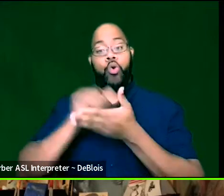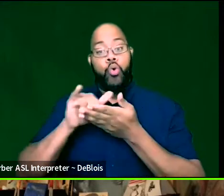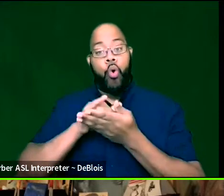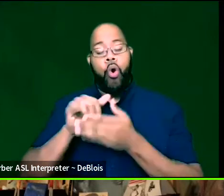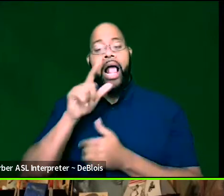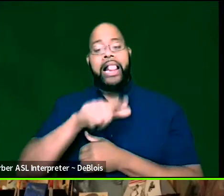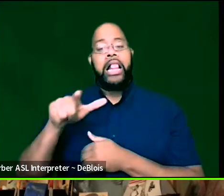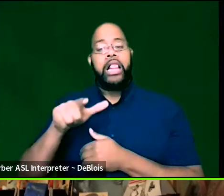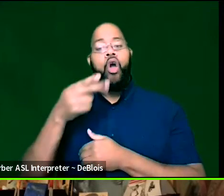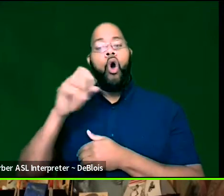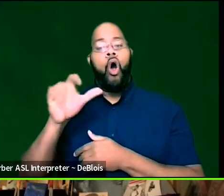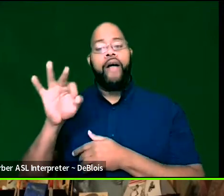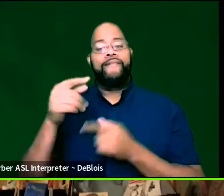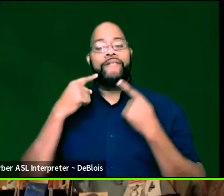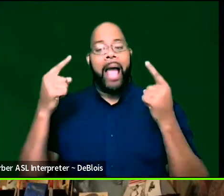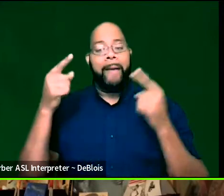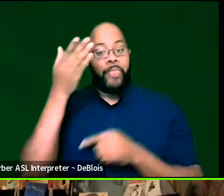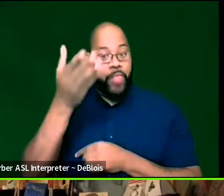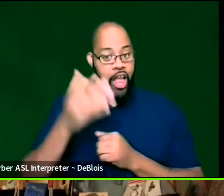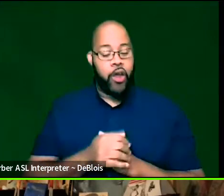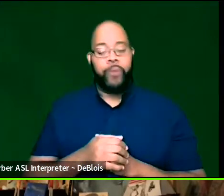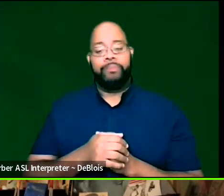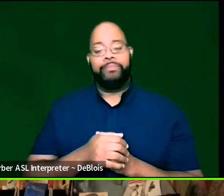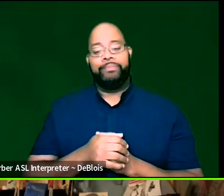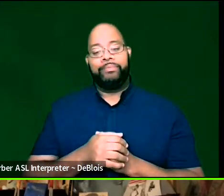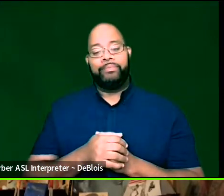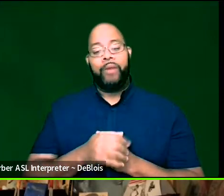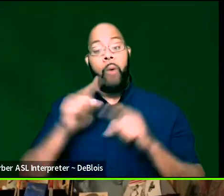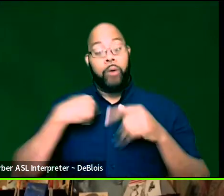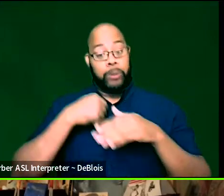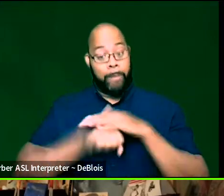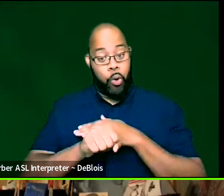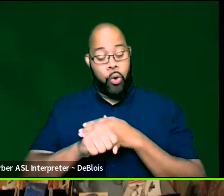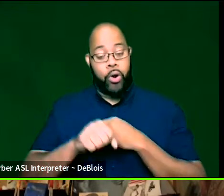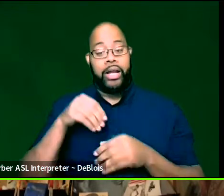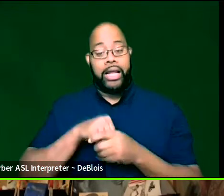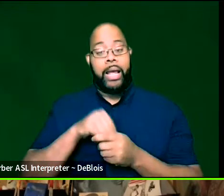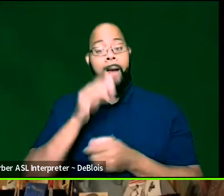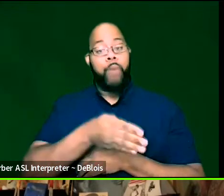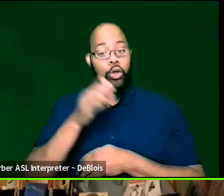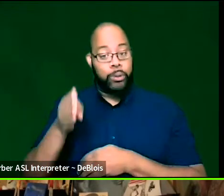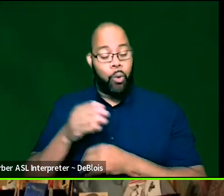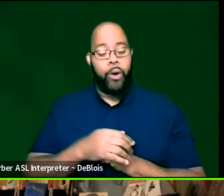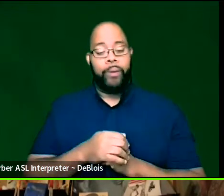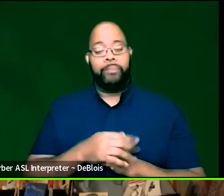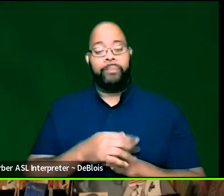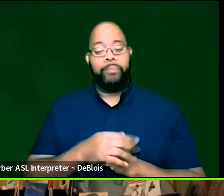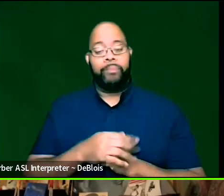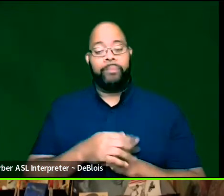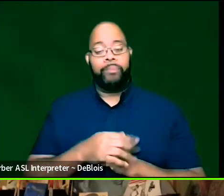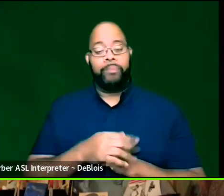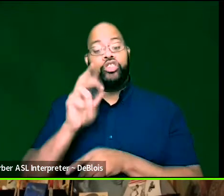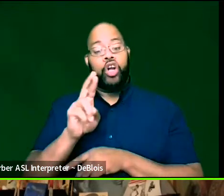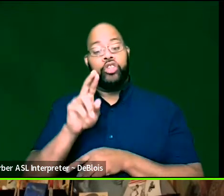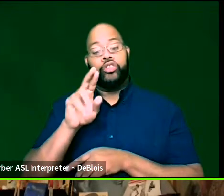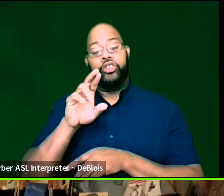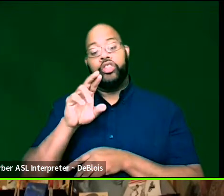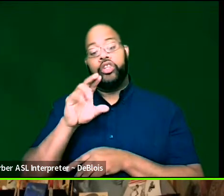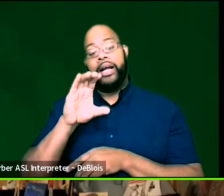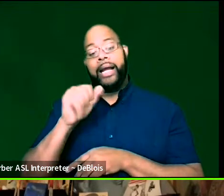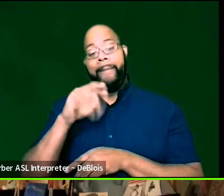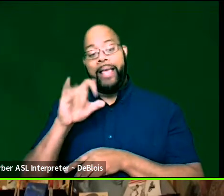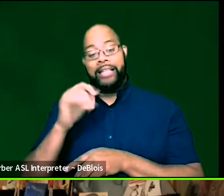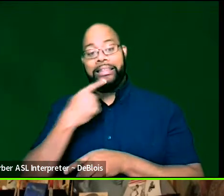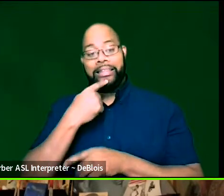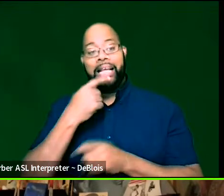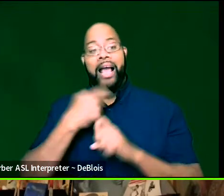League Hall of Fame is. But I was born in Baltimore, and as Dr. Camille says, I'm a country